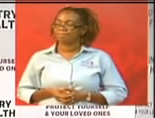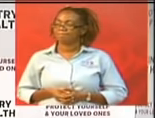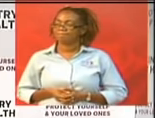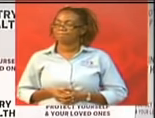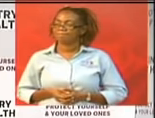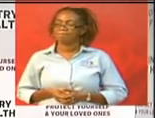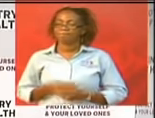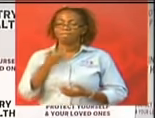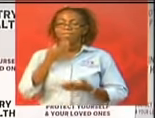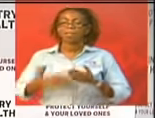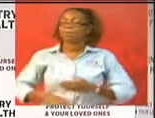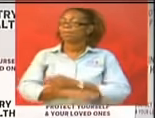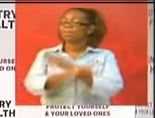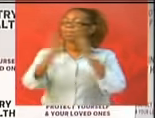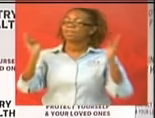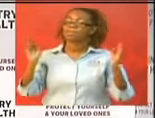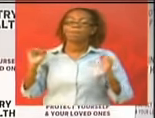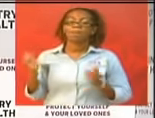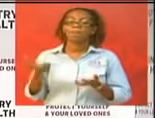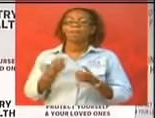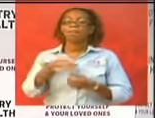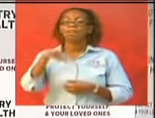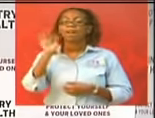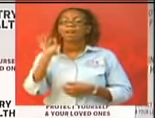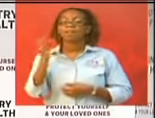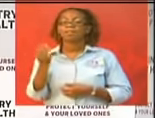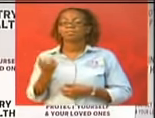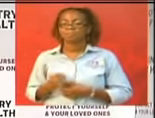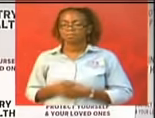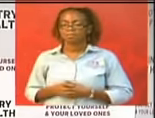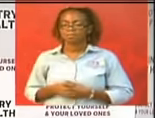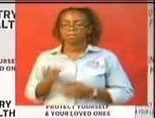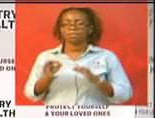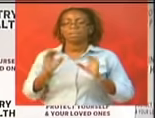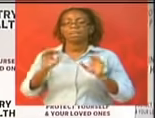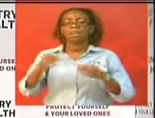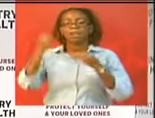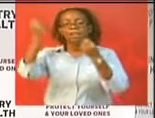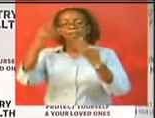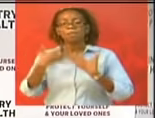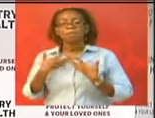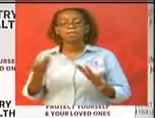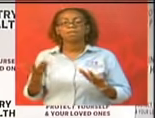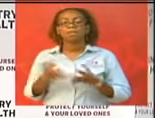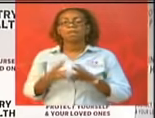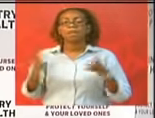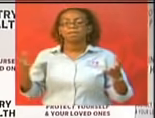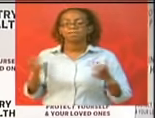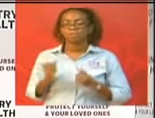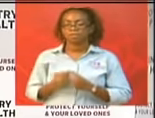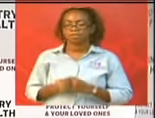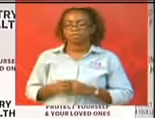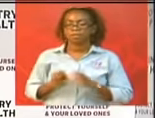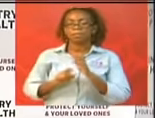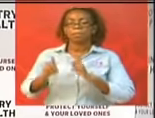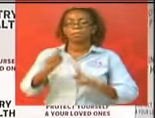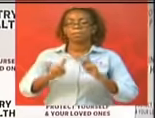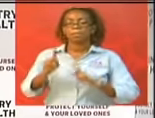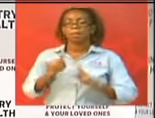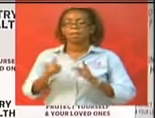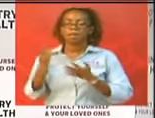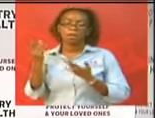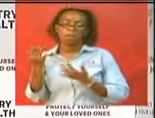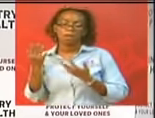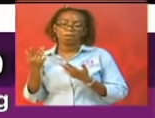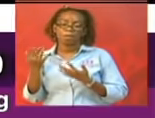Good morning. I just wanted to find out if we could have an indication as to the number of cases in backlog, so to speak, whether it be testing or reporting, because